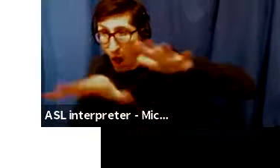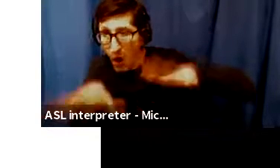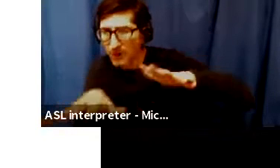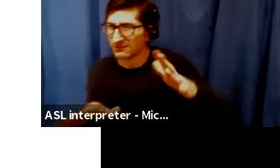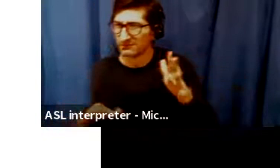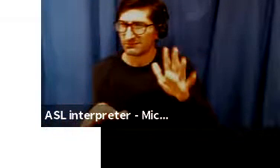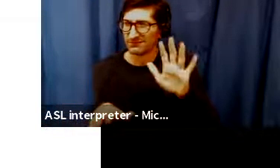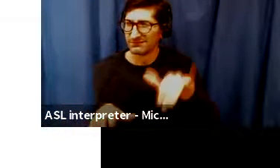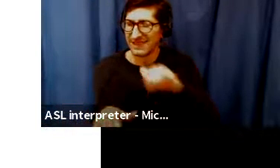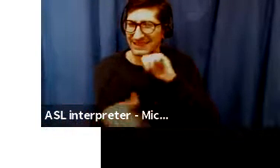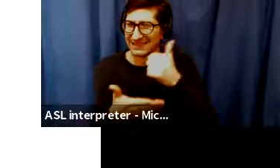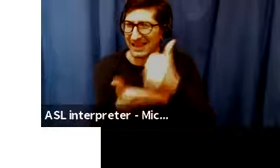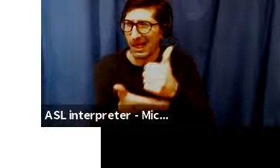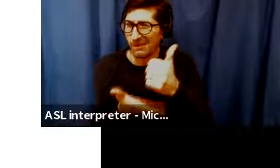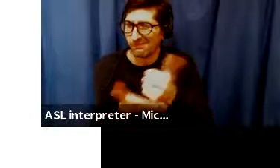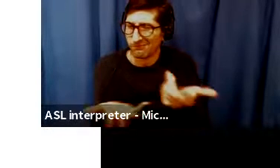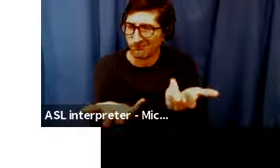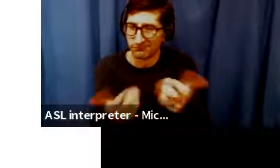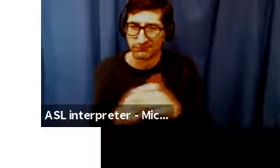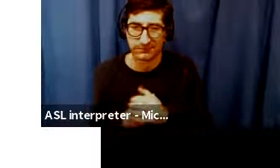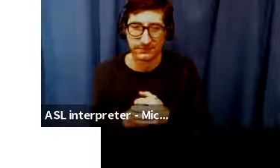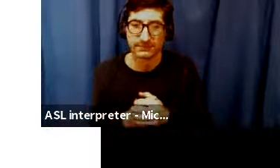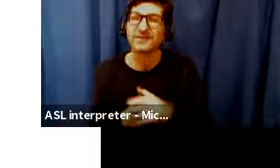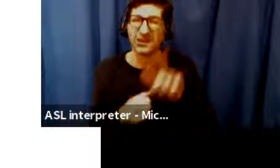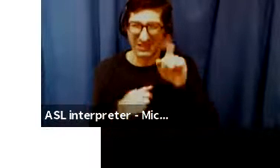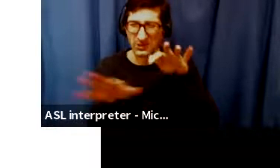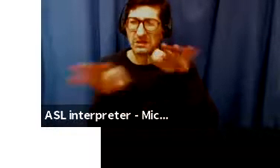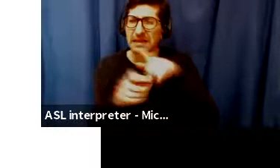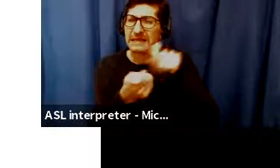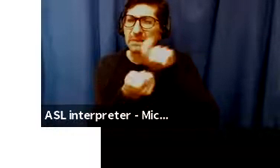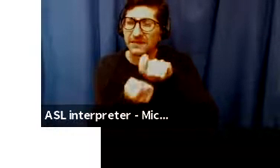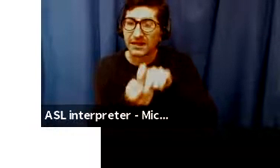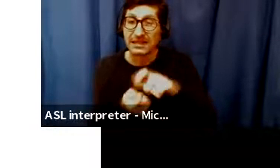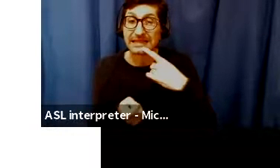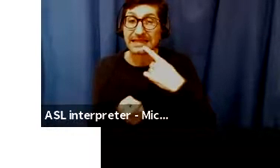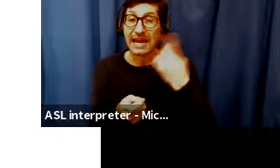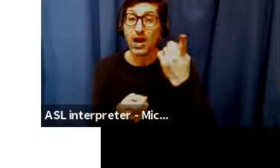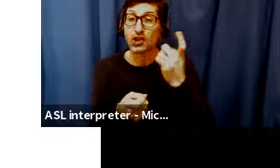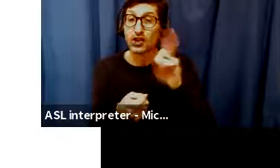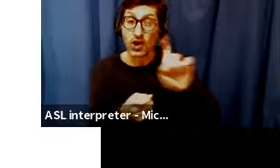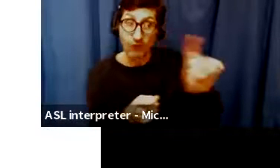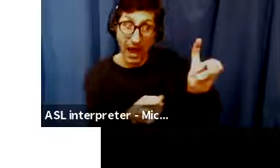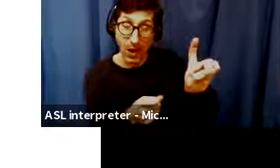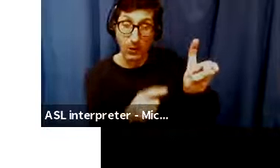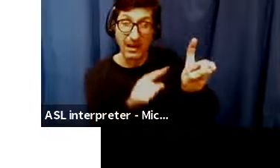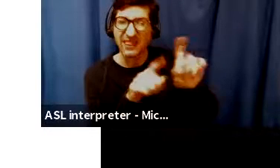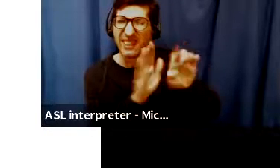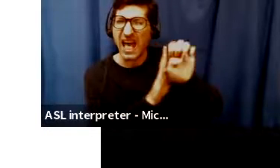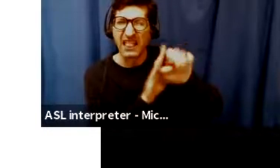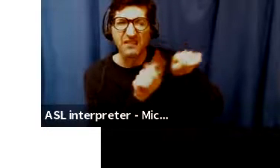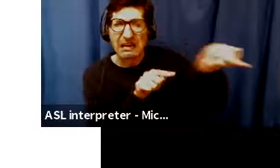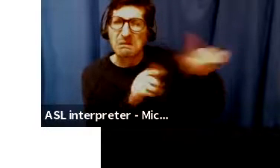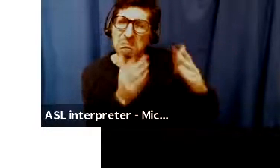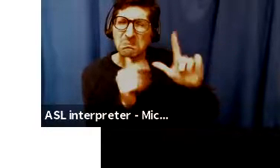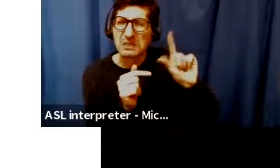things and it's not helpful. Be specific. So turn around and the elevator is about 20